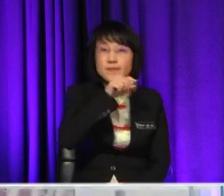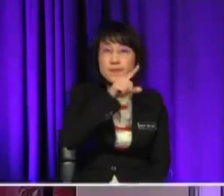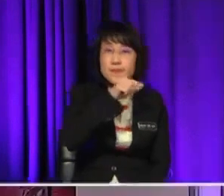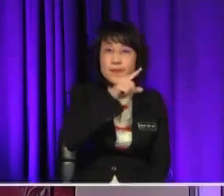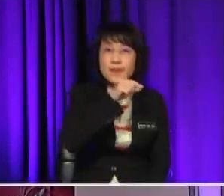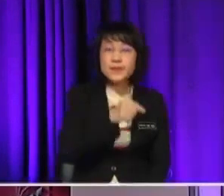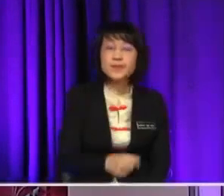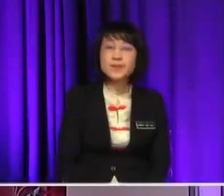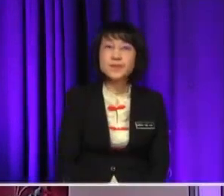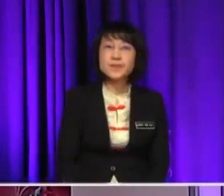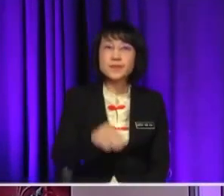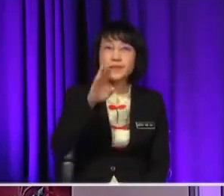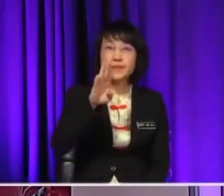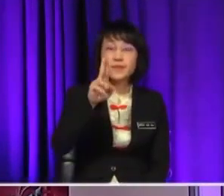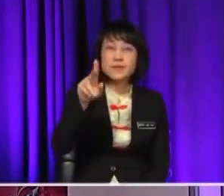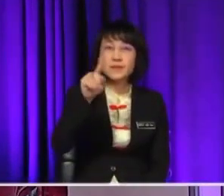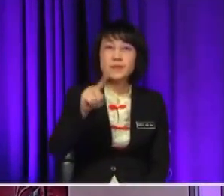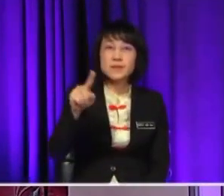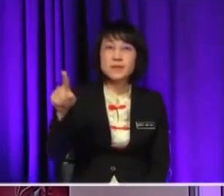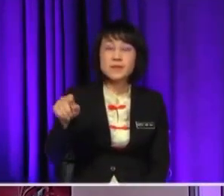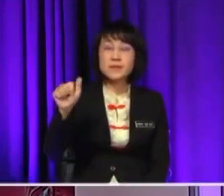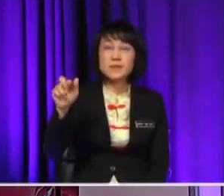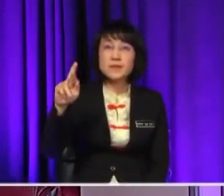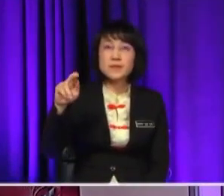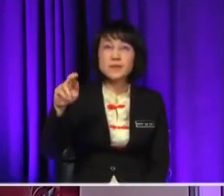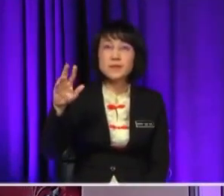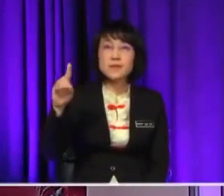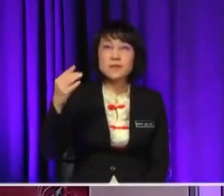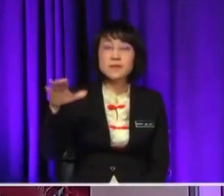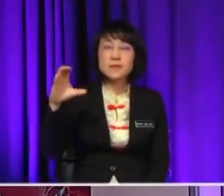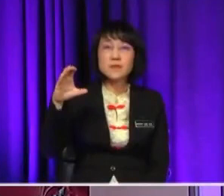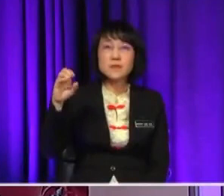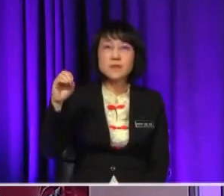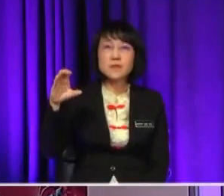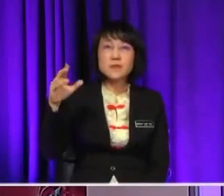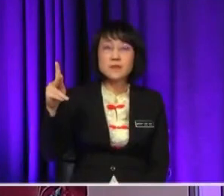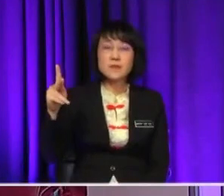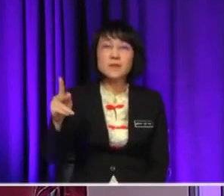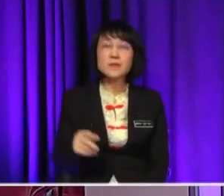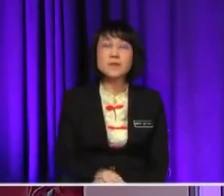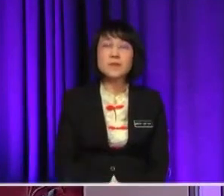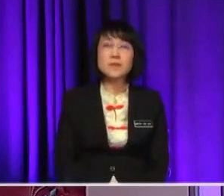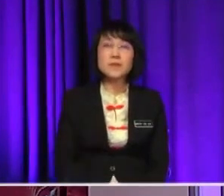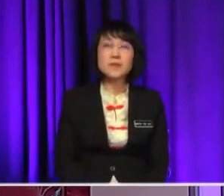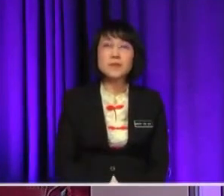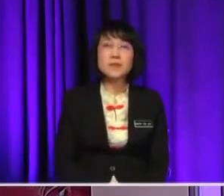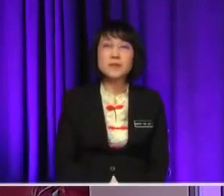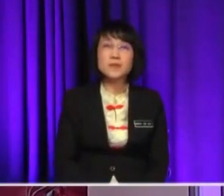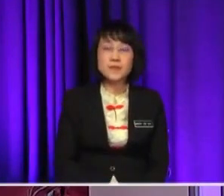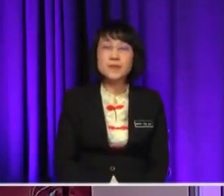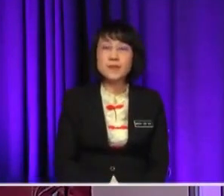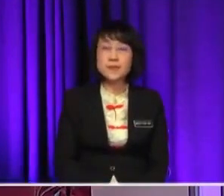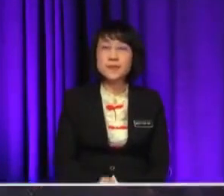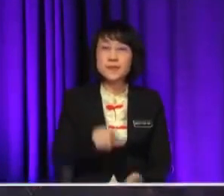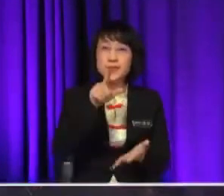not sure, it's that rooster thingy Okay. on old English buildings which spin around to